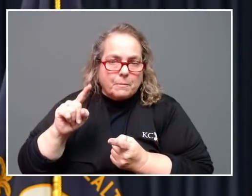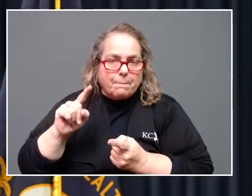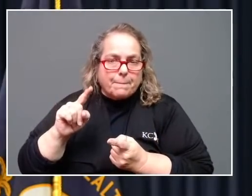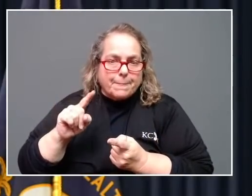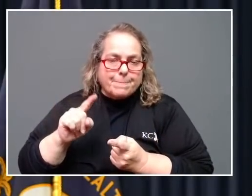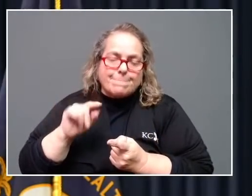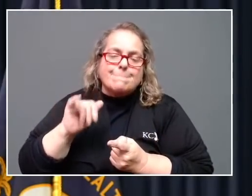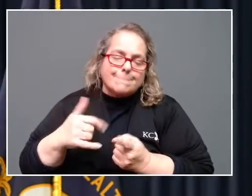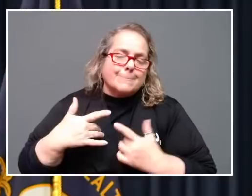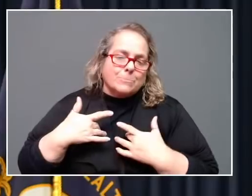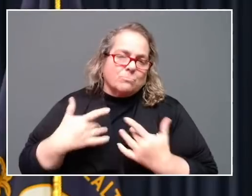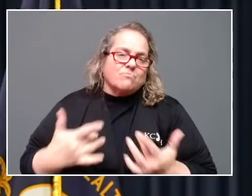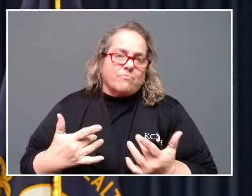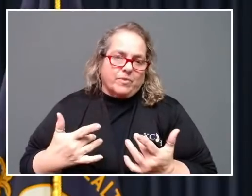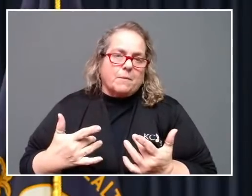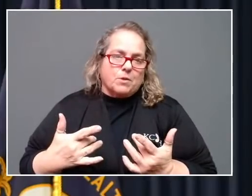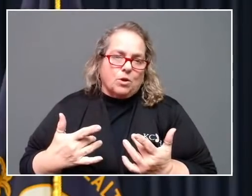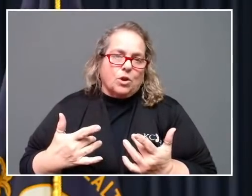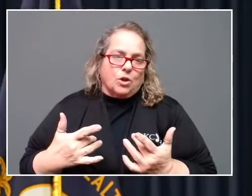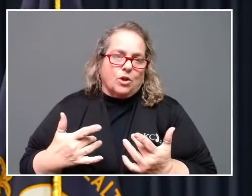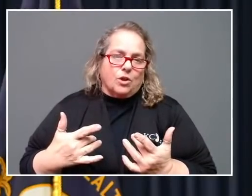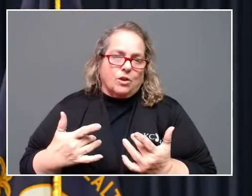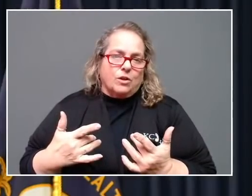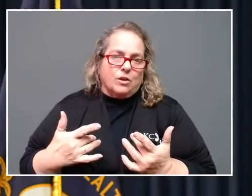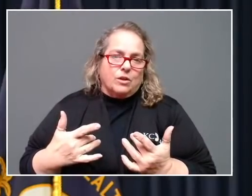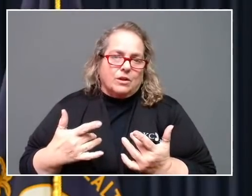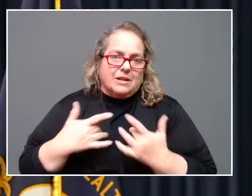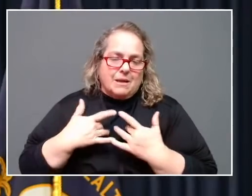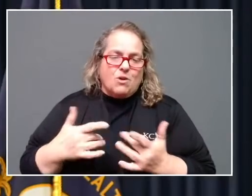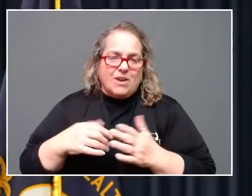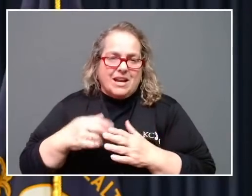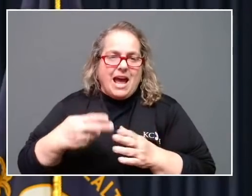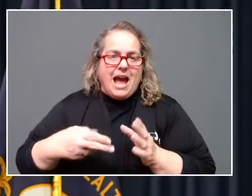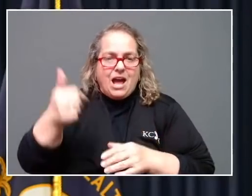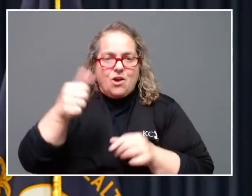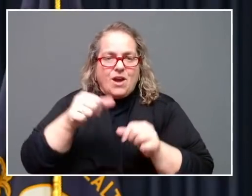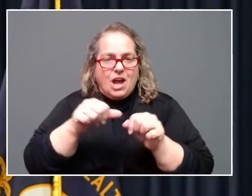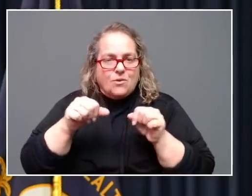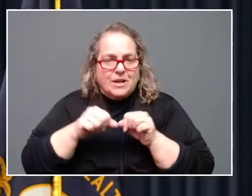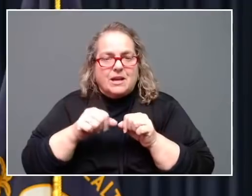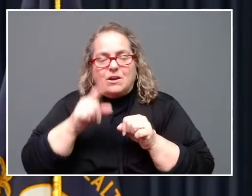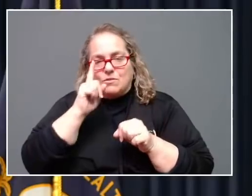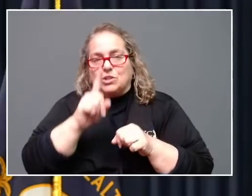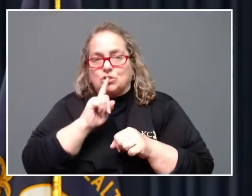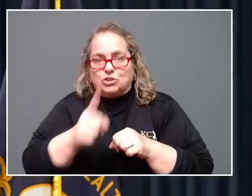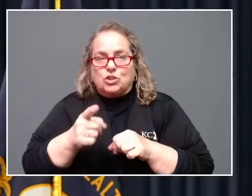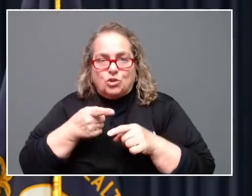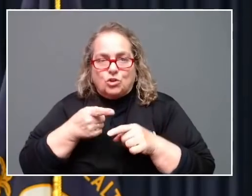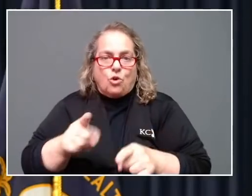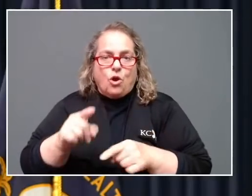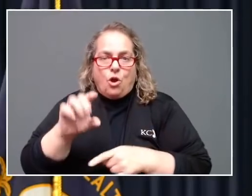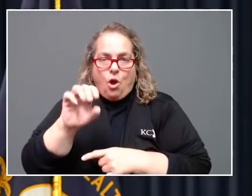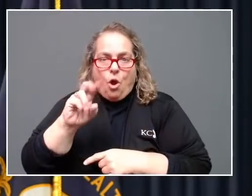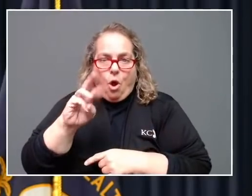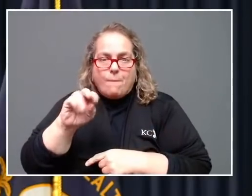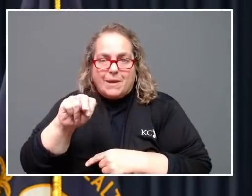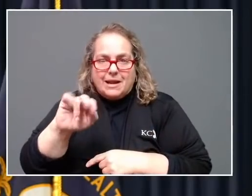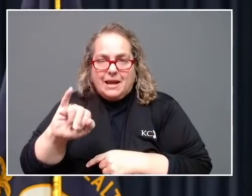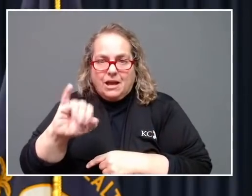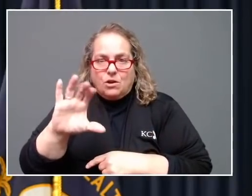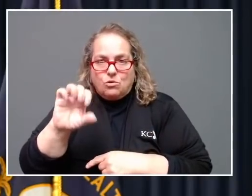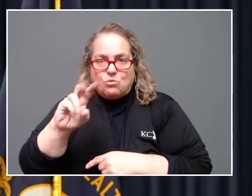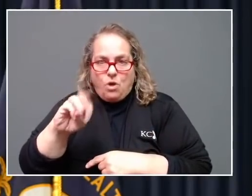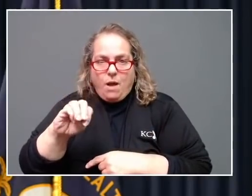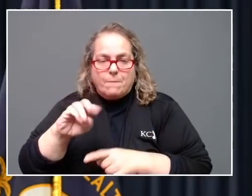typically in a higher area, certainly during Omicron, but it at